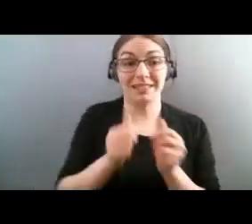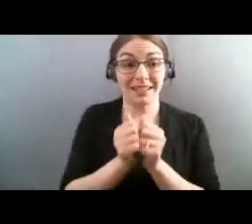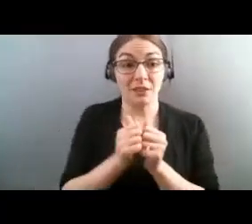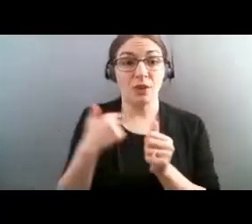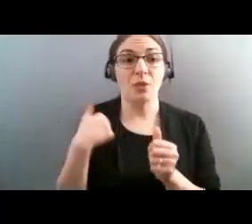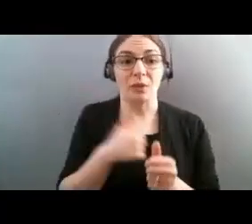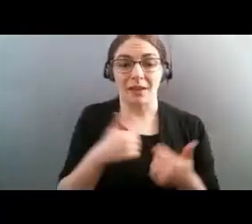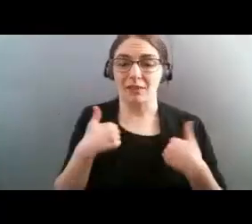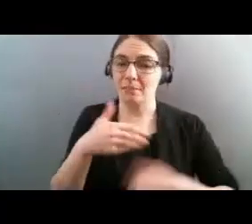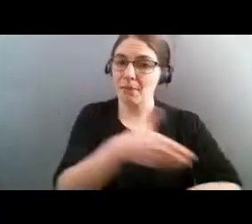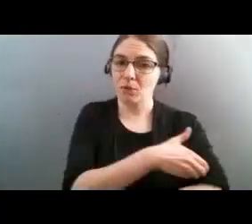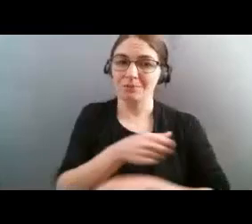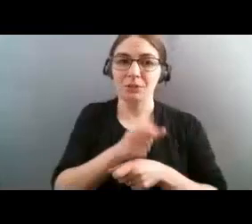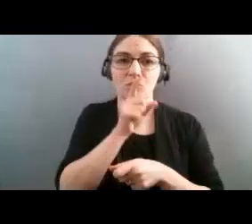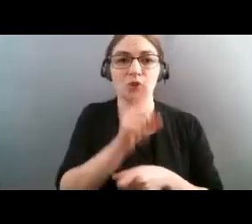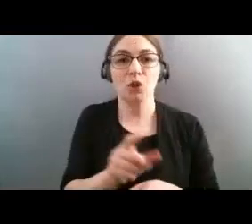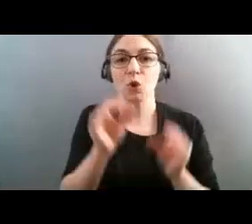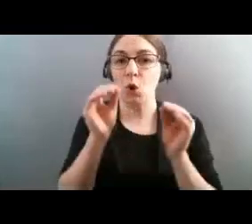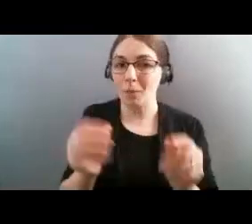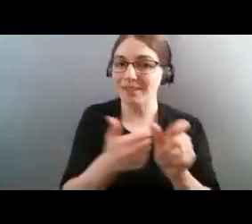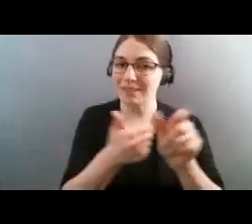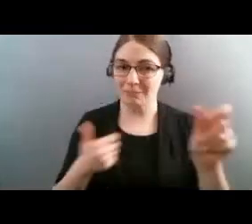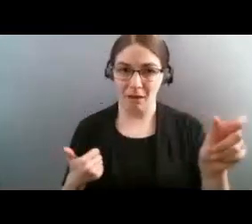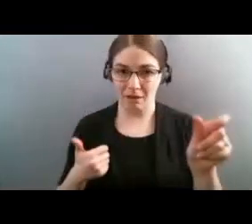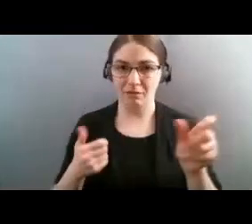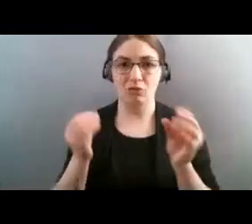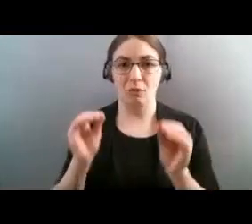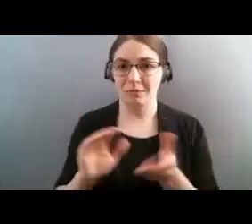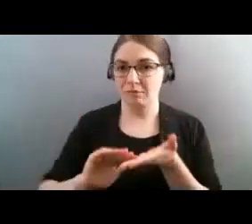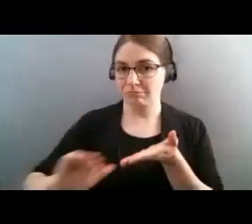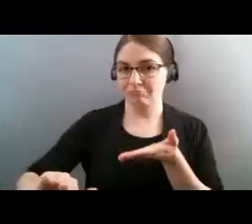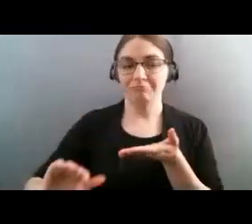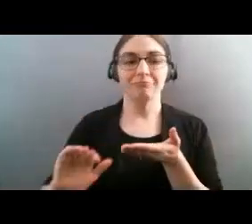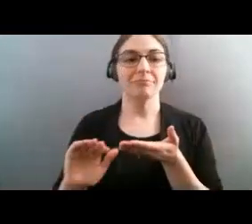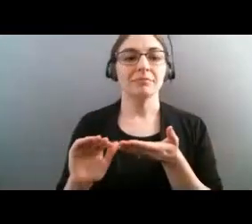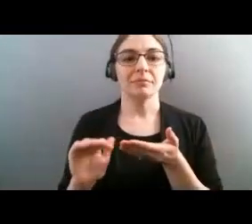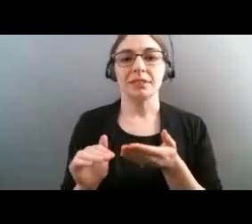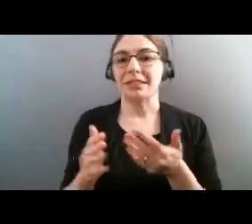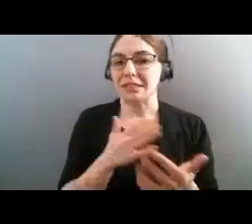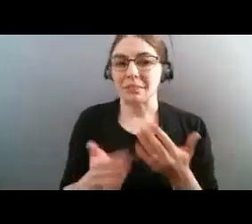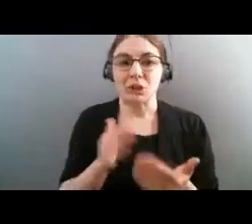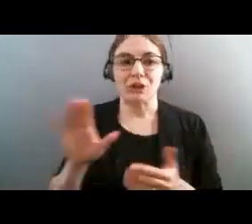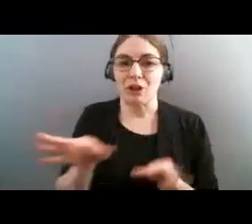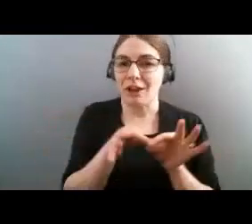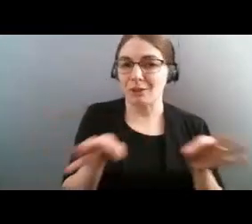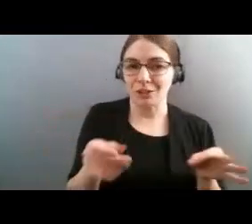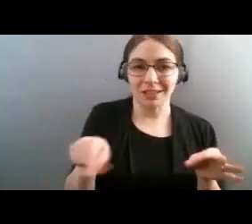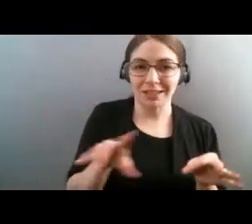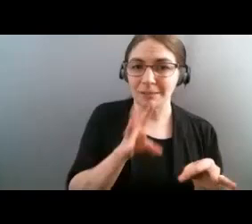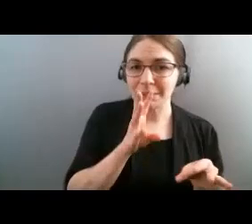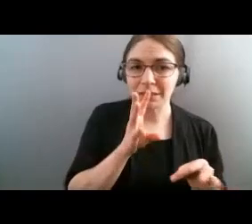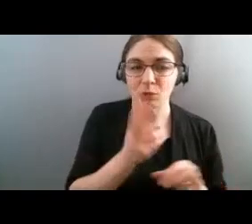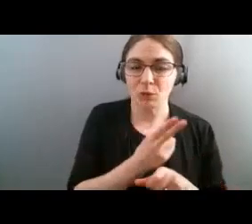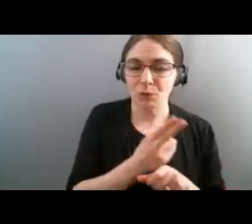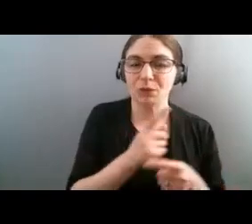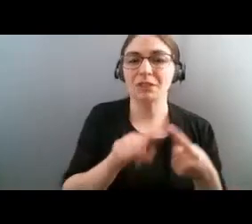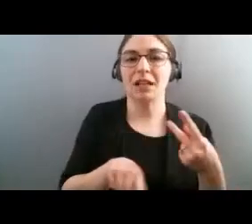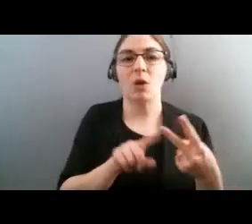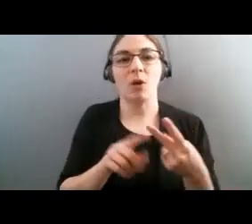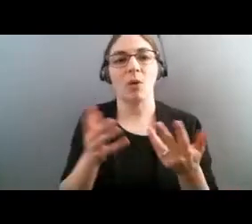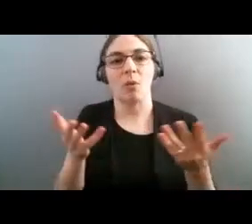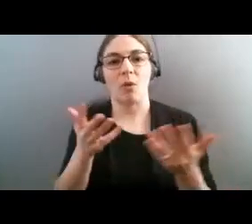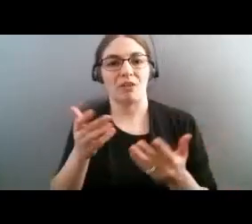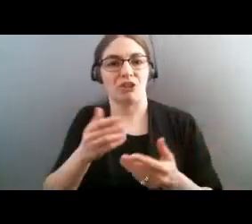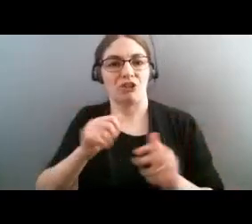behind, regardless of the language they speak or the challenges they face. This ongoing commitment to systemic change serves